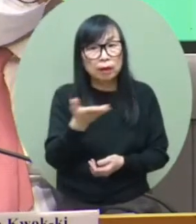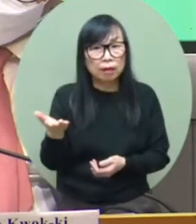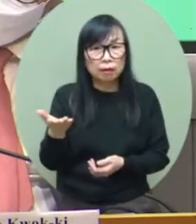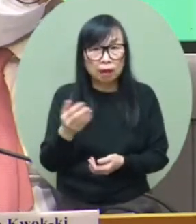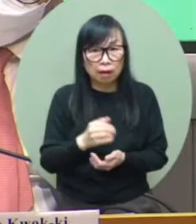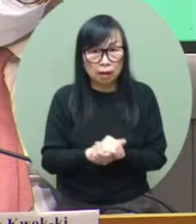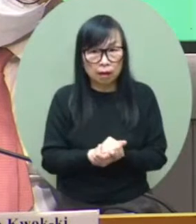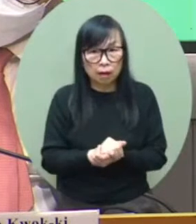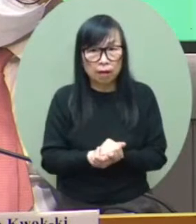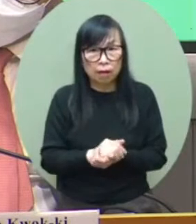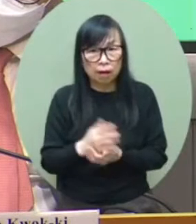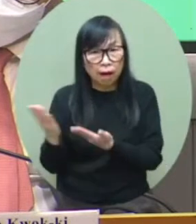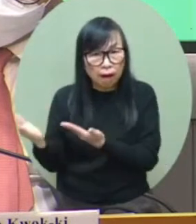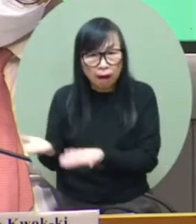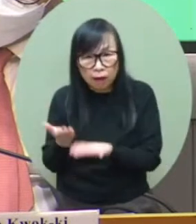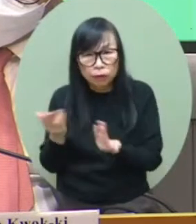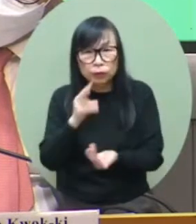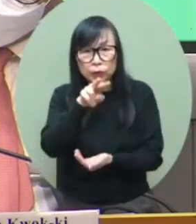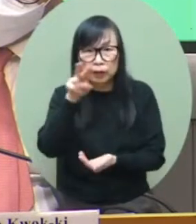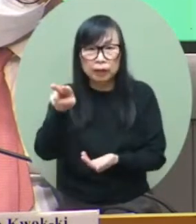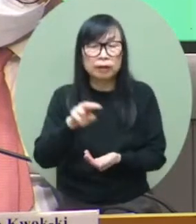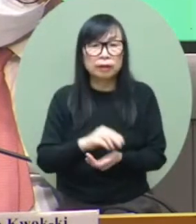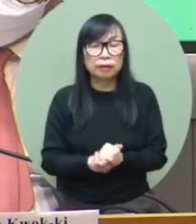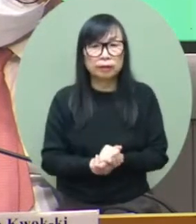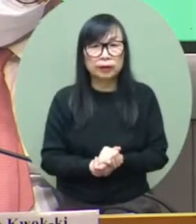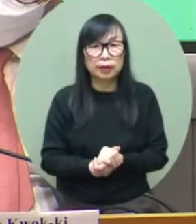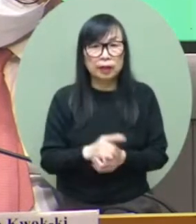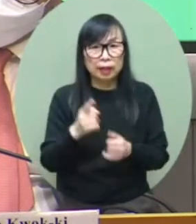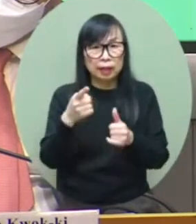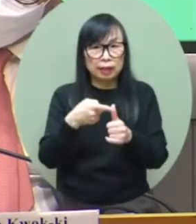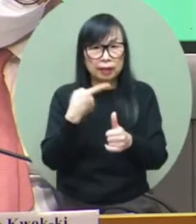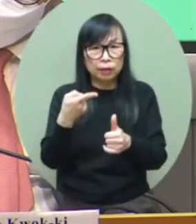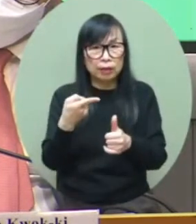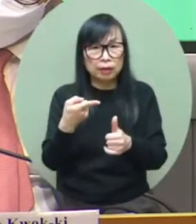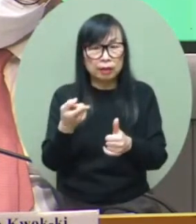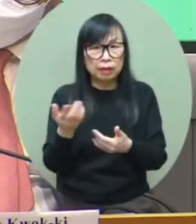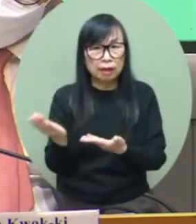some agree with me entirely. So I think we have to look at it in an